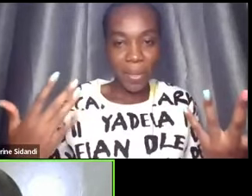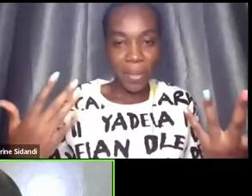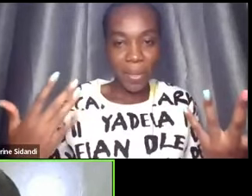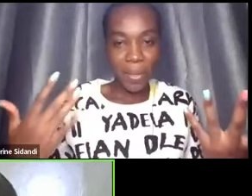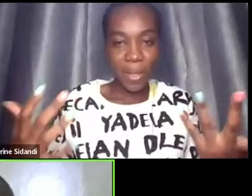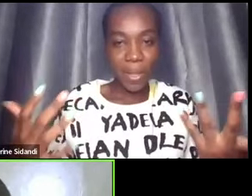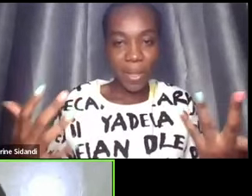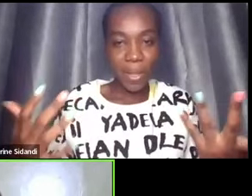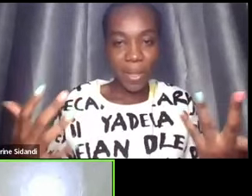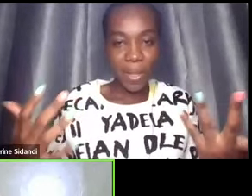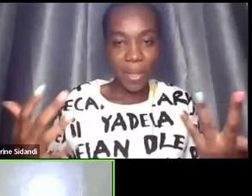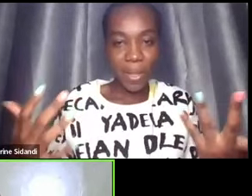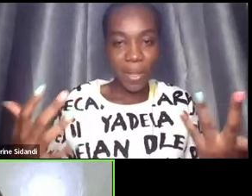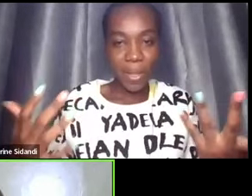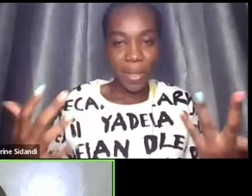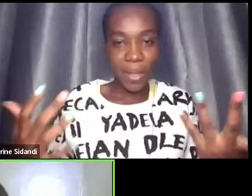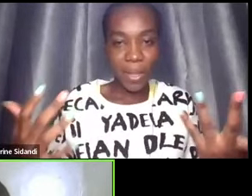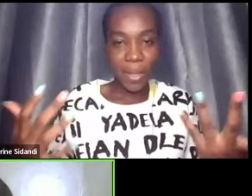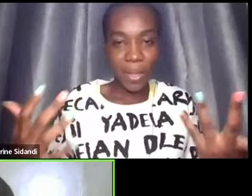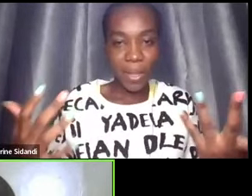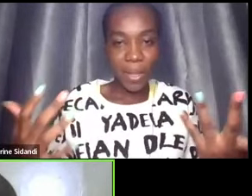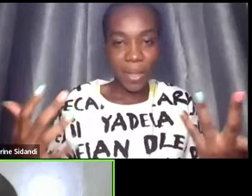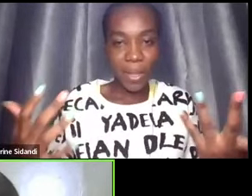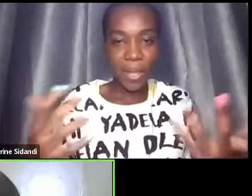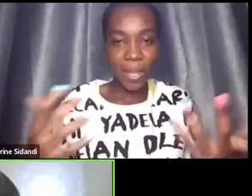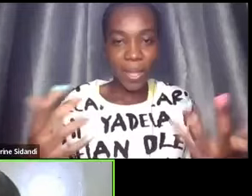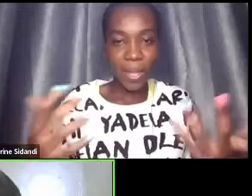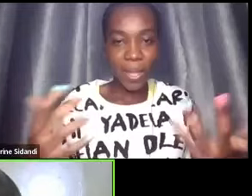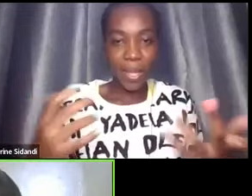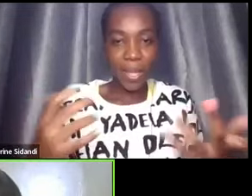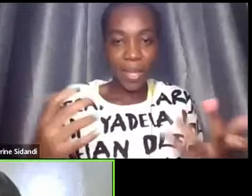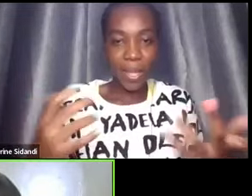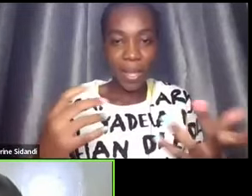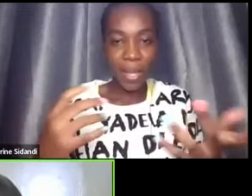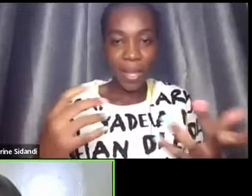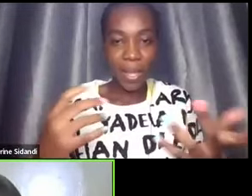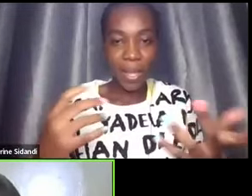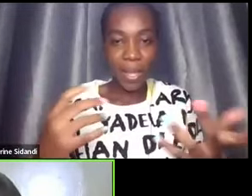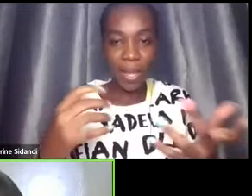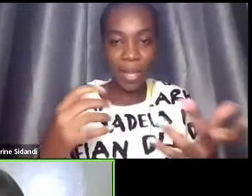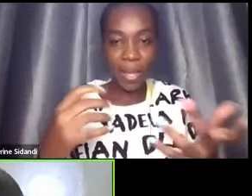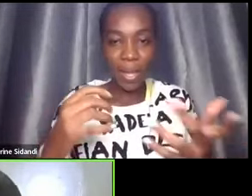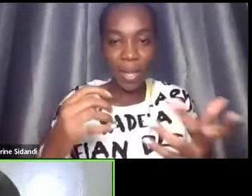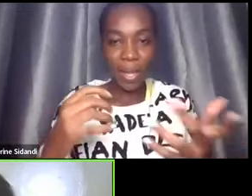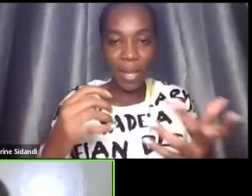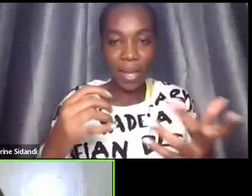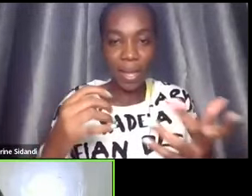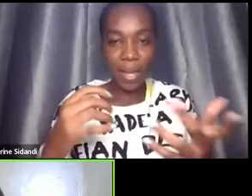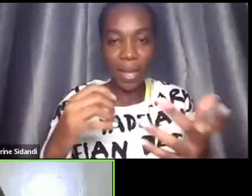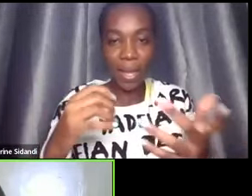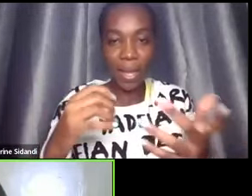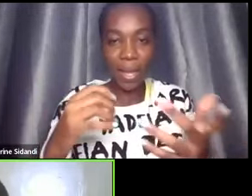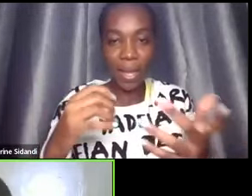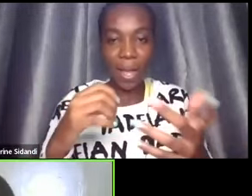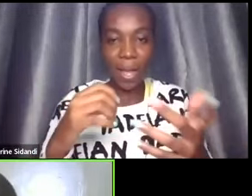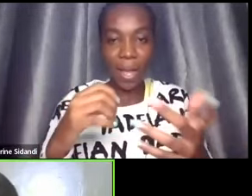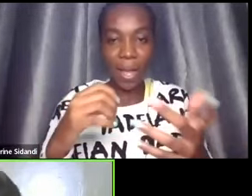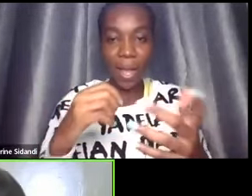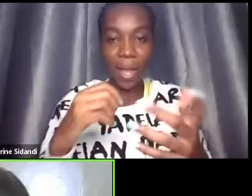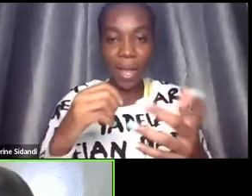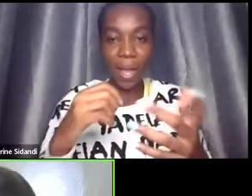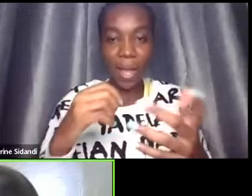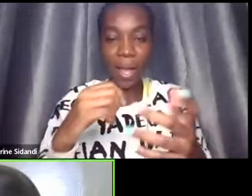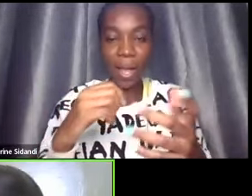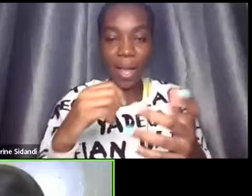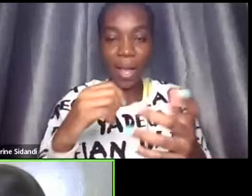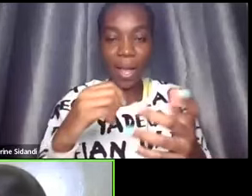stress or there is some kind of family dispute, these people can carry it over the workplace. That's why